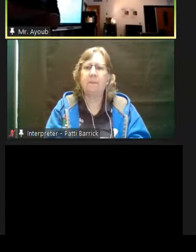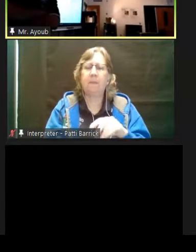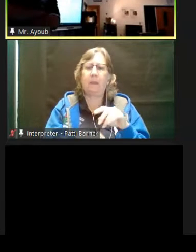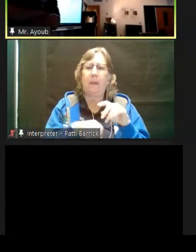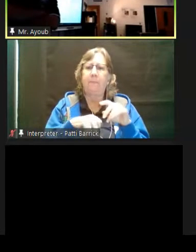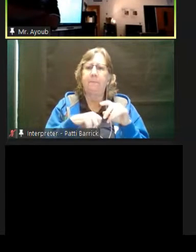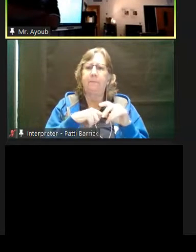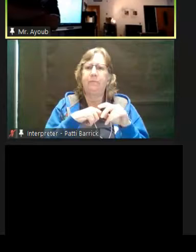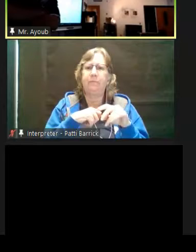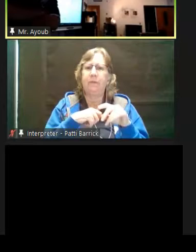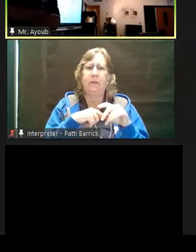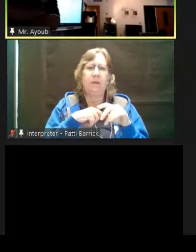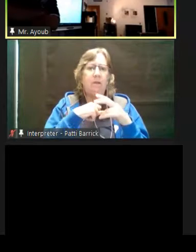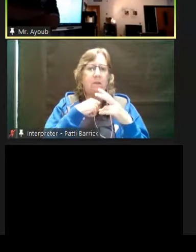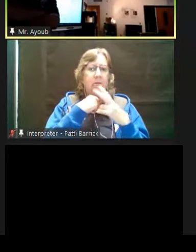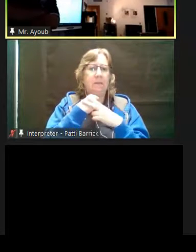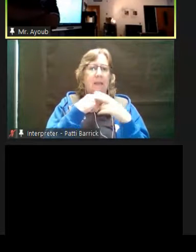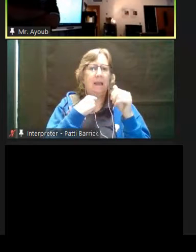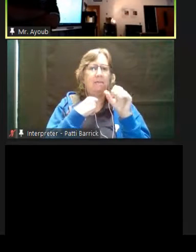it says plain text encoding, right?